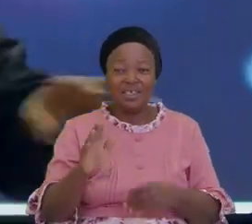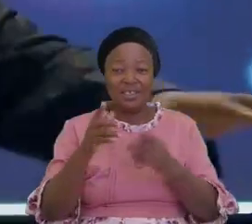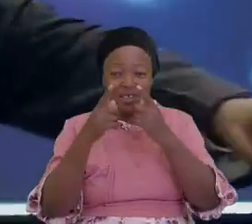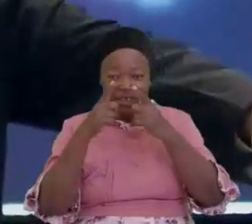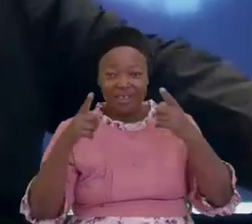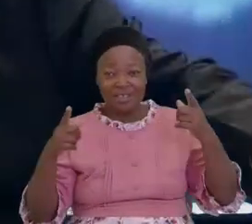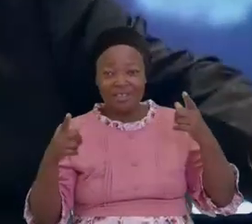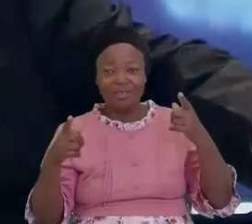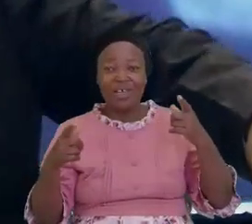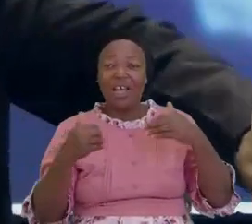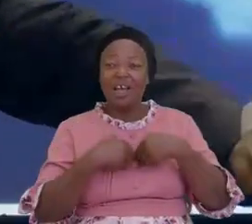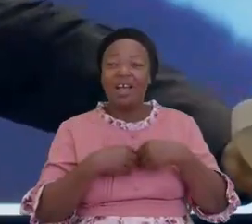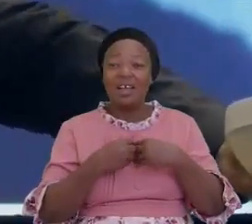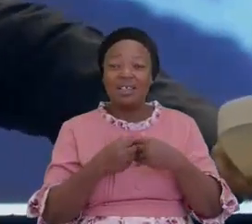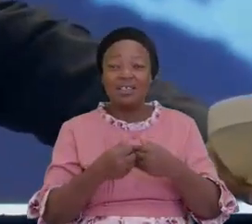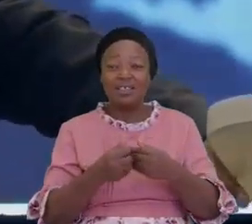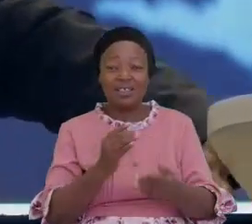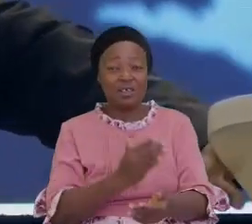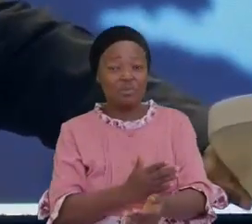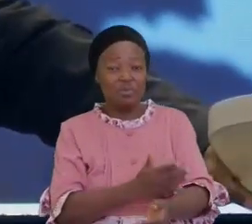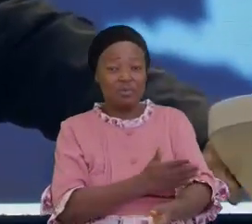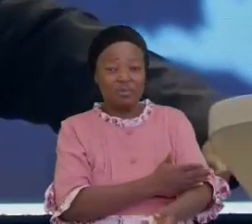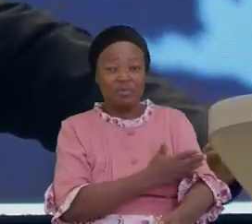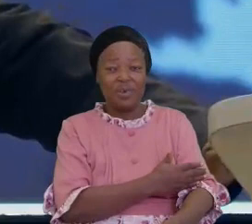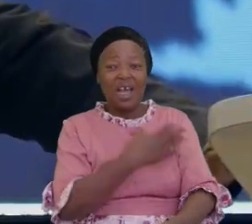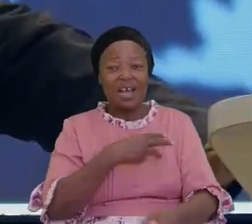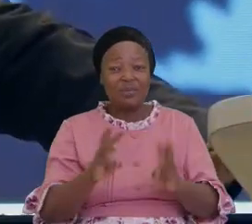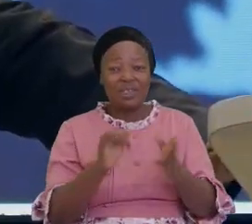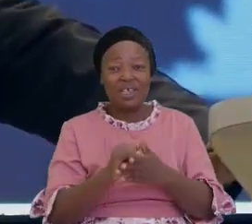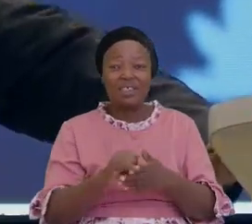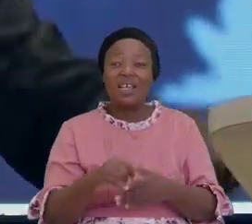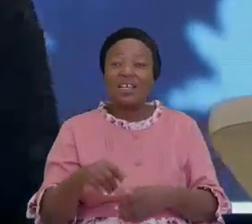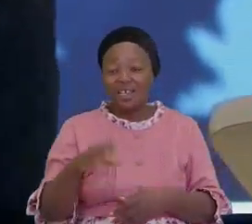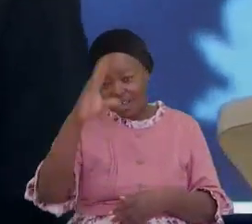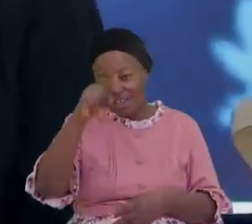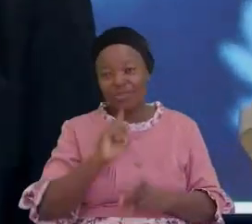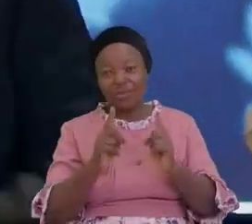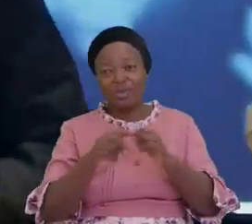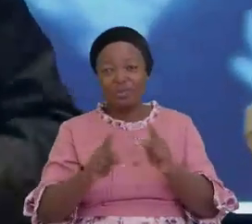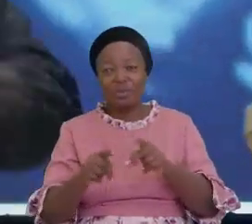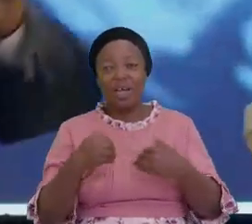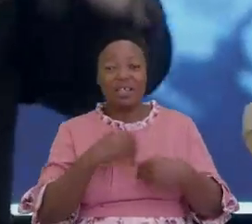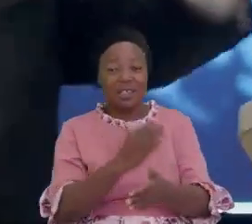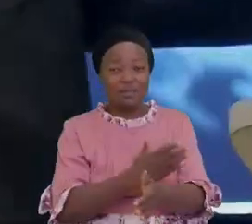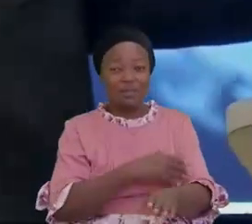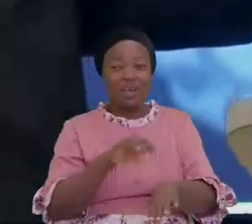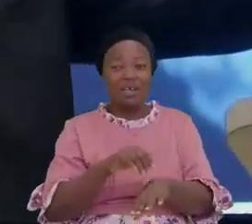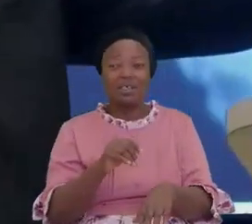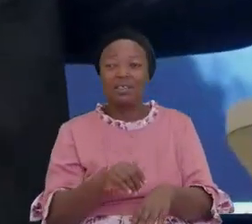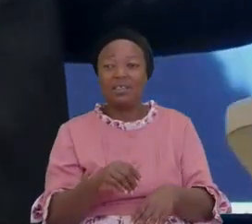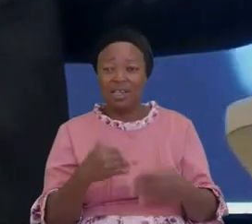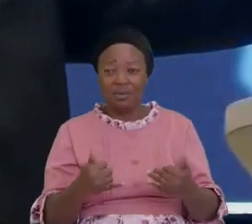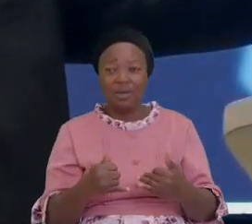And my way of talking to people has improved a little. But at that time, single